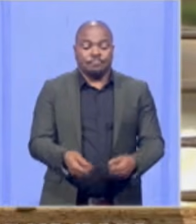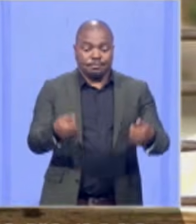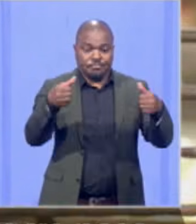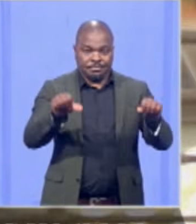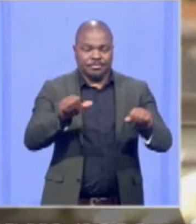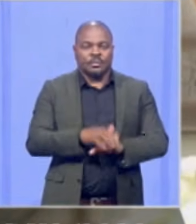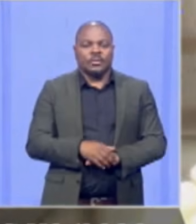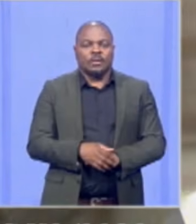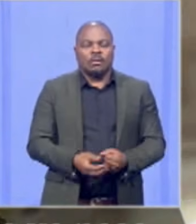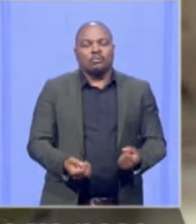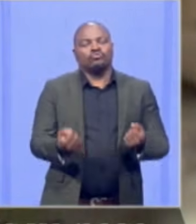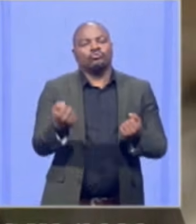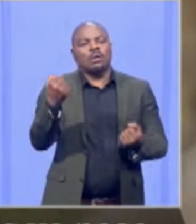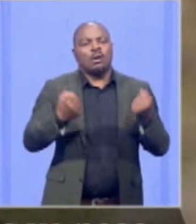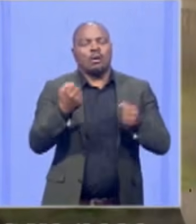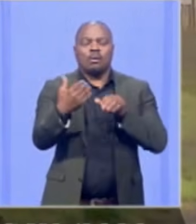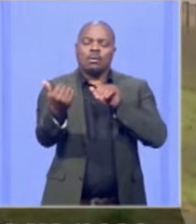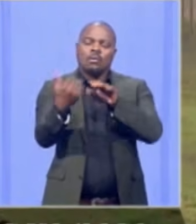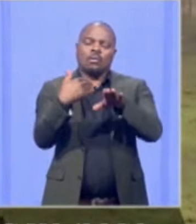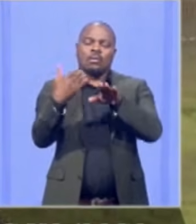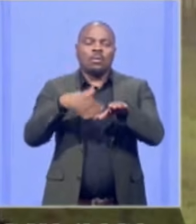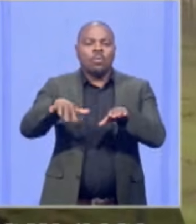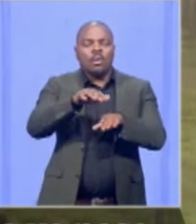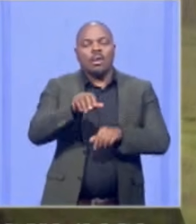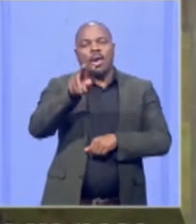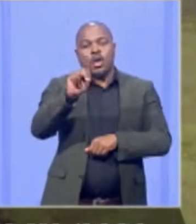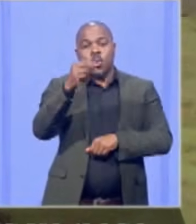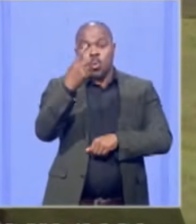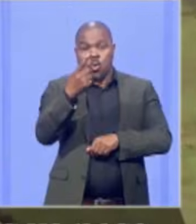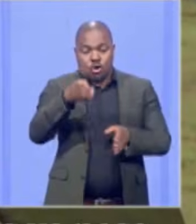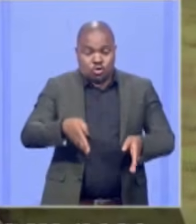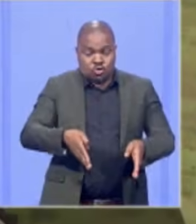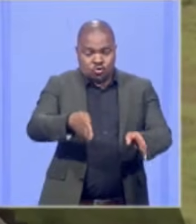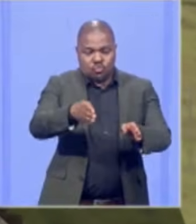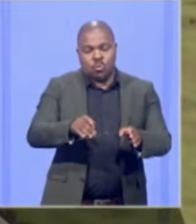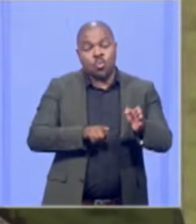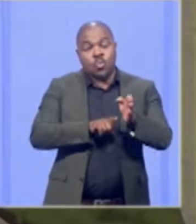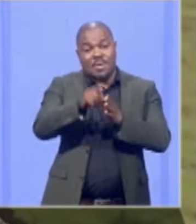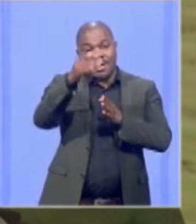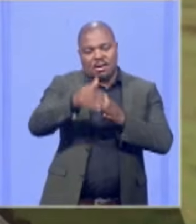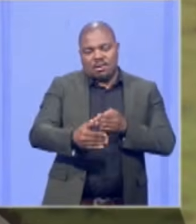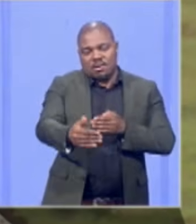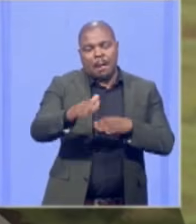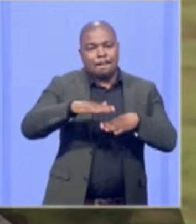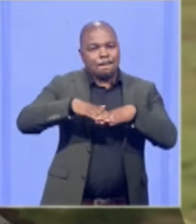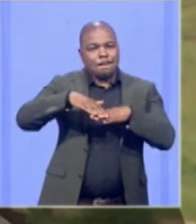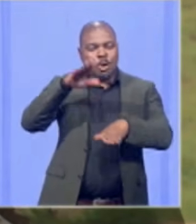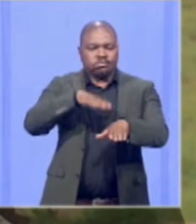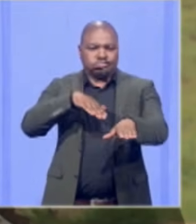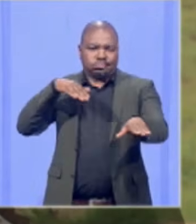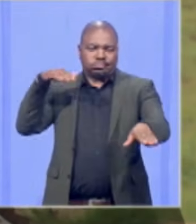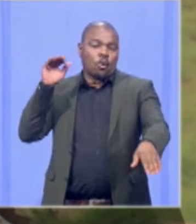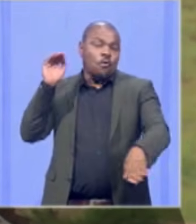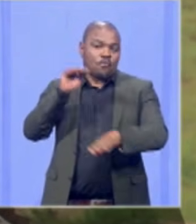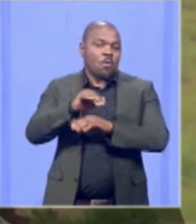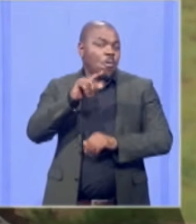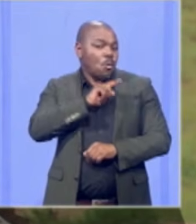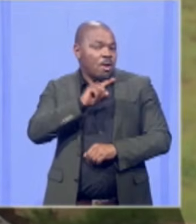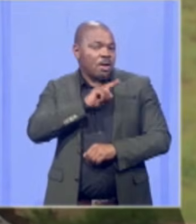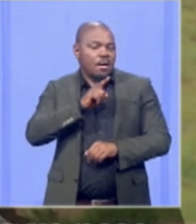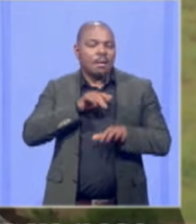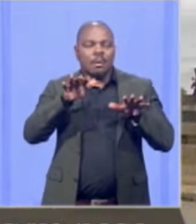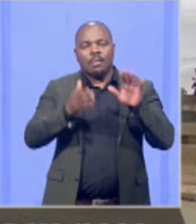Khabagare kelo ya pharakano mo tselafefo ya N1 e solofetse go oketsega mo bokhutlong jono jwa beke jaaka ba tsaya maeto ba tla bo ba ya matsatsing